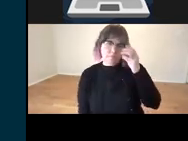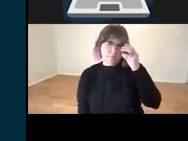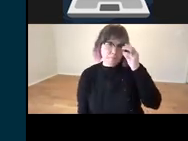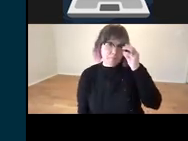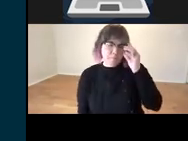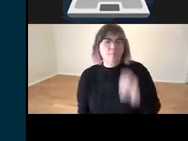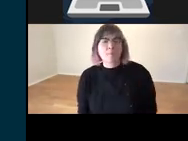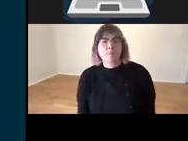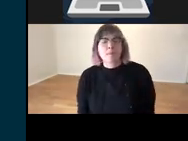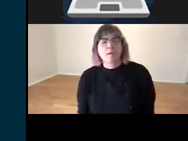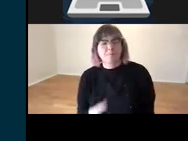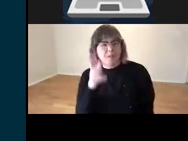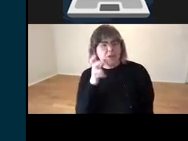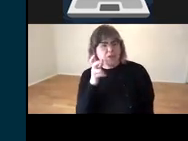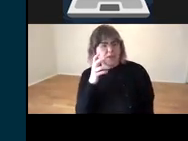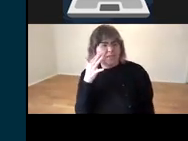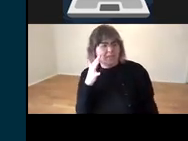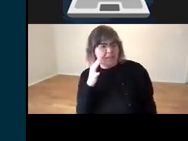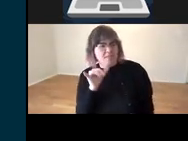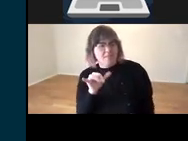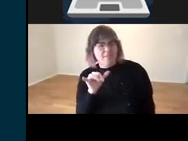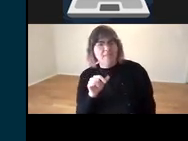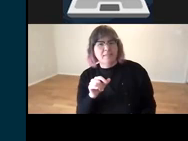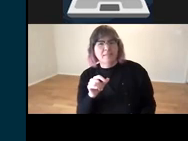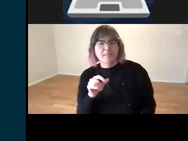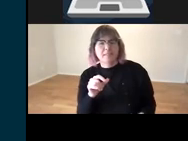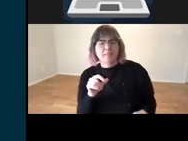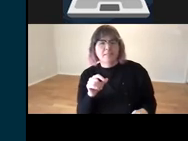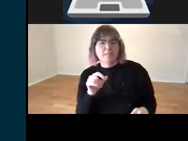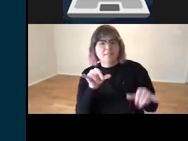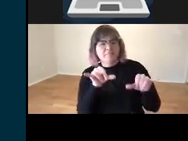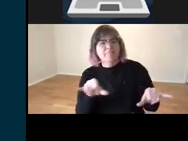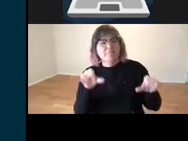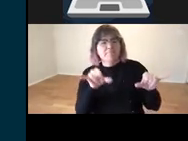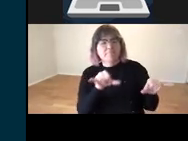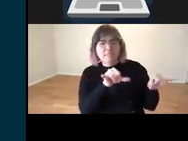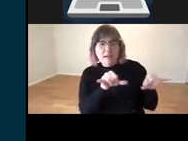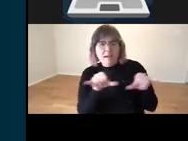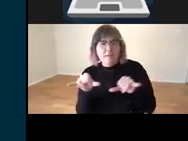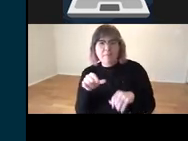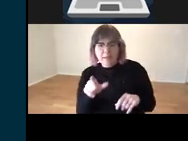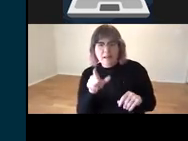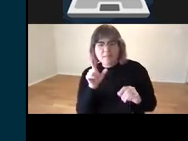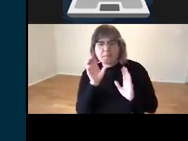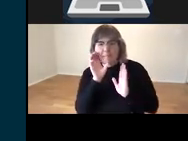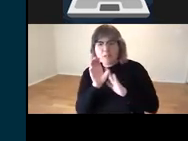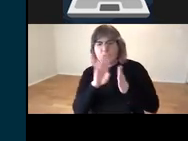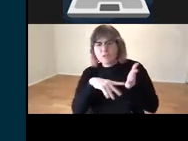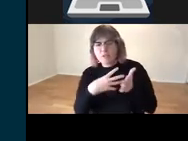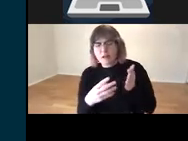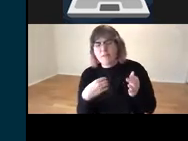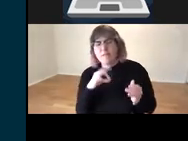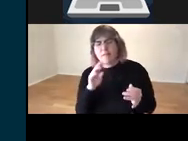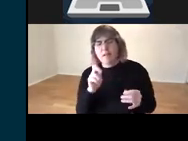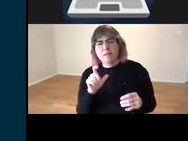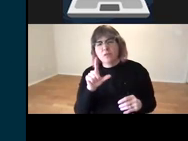All right, so if you hear those sounds, they're very stereotyped, which means they're very similar. And here's a spectrogram that shows those sounds in a file. These are